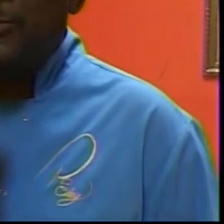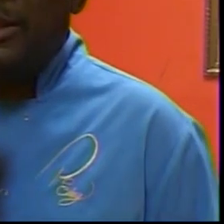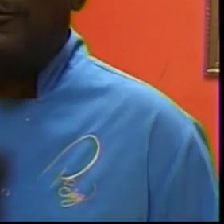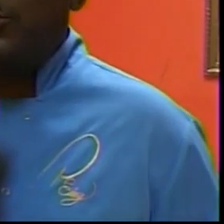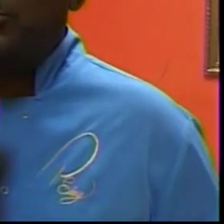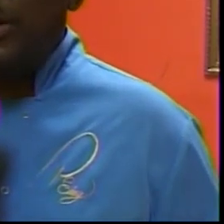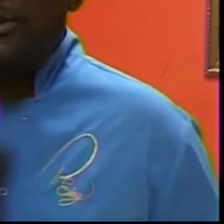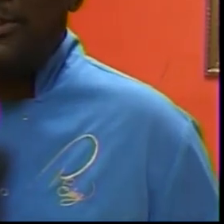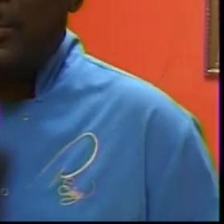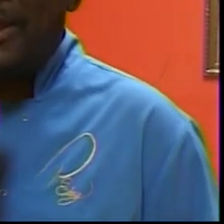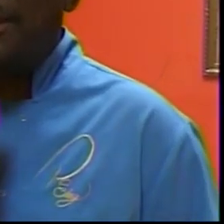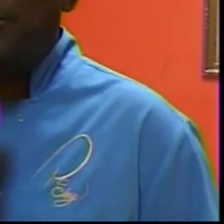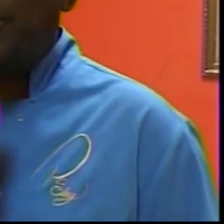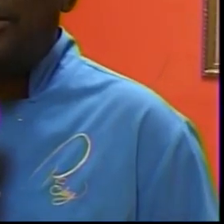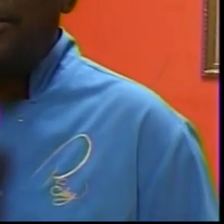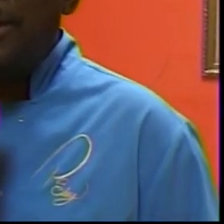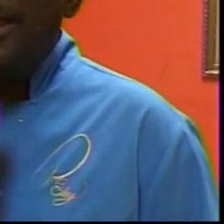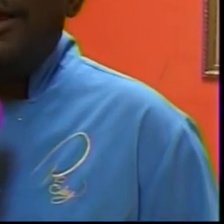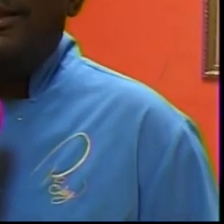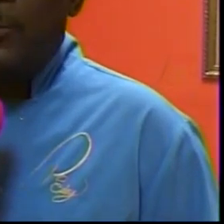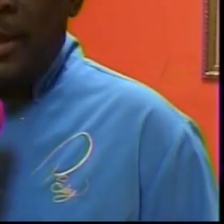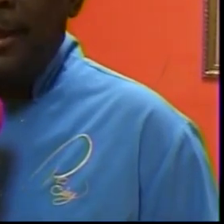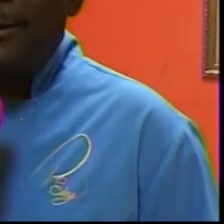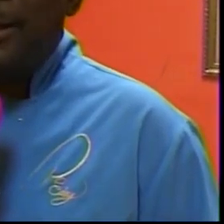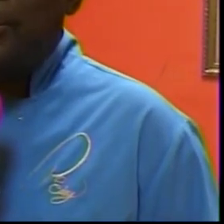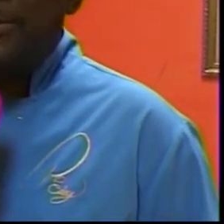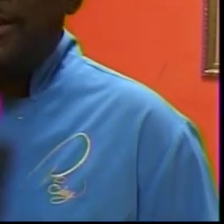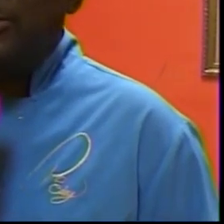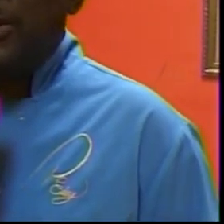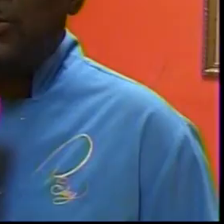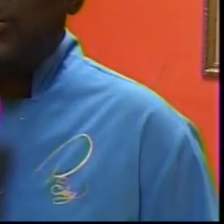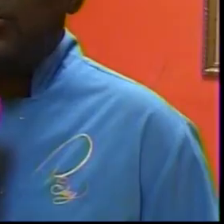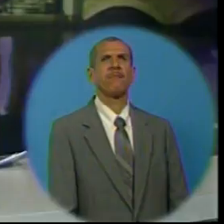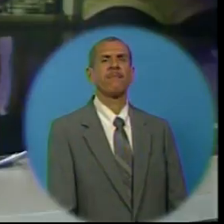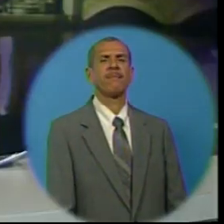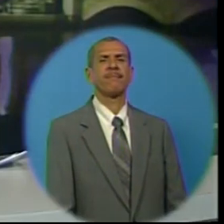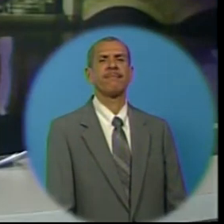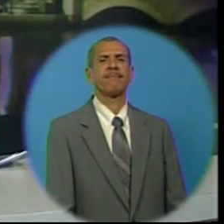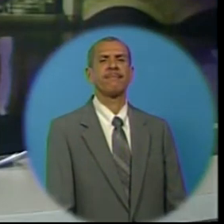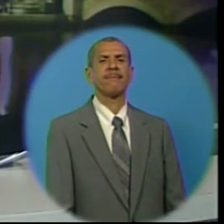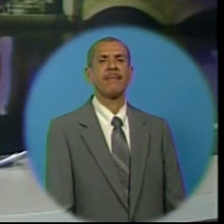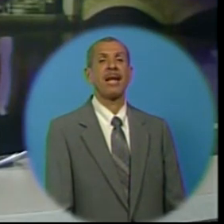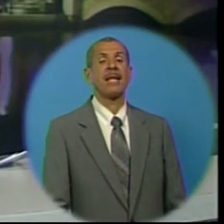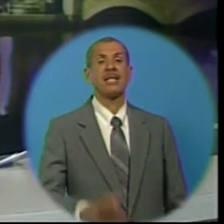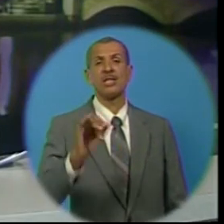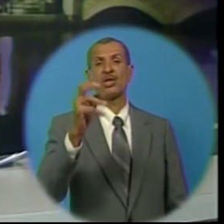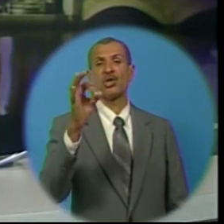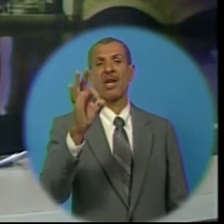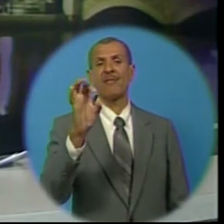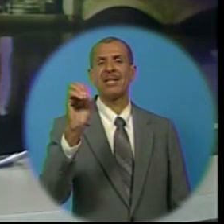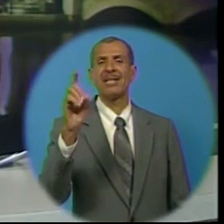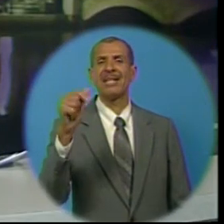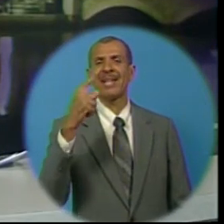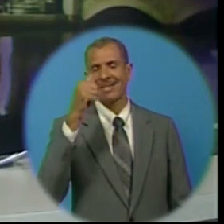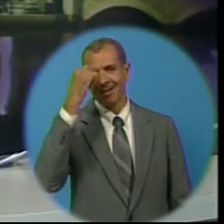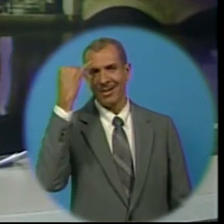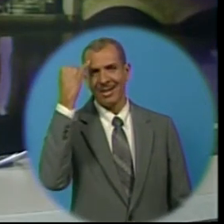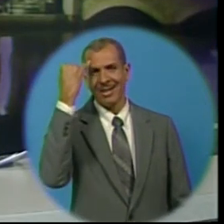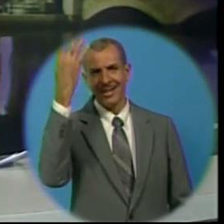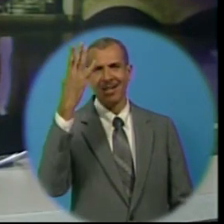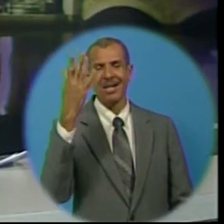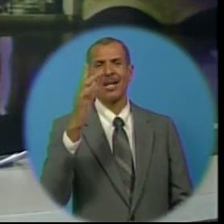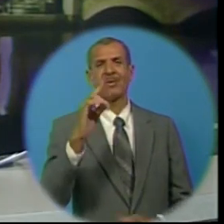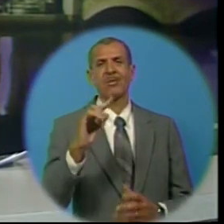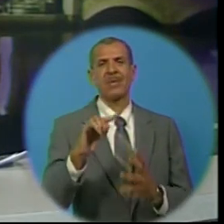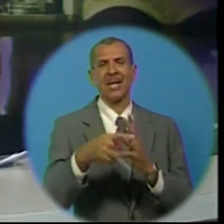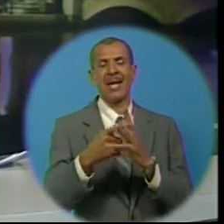program as well. Of course, Roberts is our platinum sponsor, and they're behind this 100% as well. And Chef Edie conceptualized the program a decade